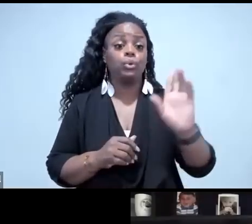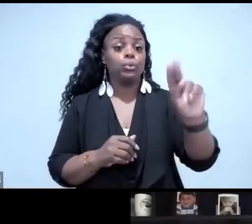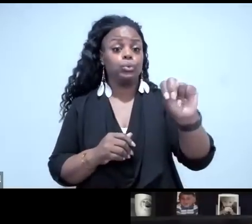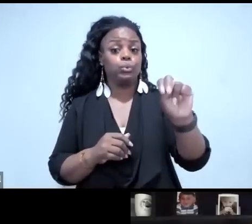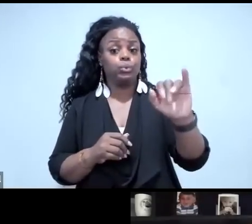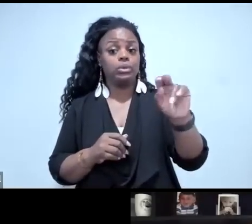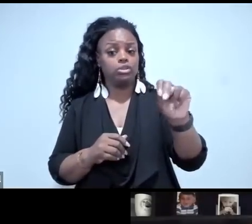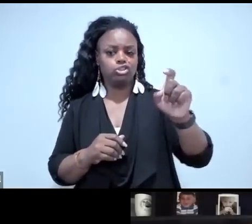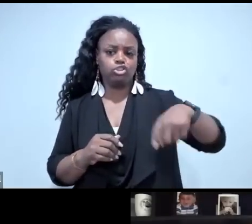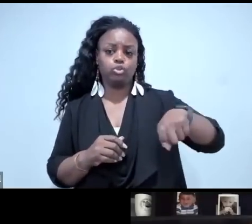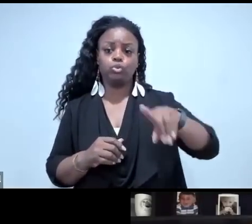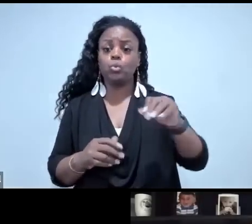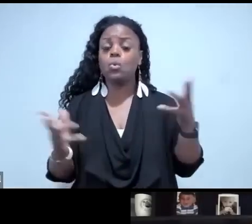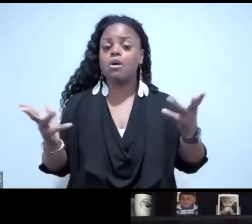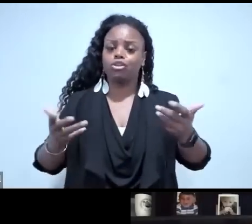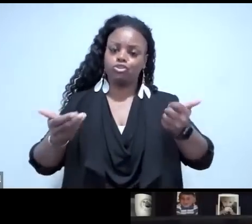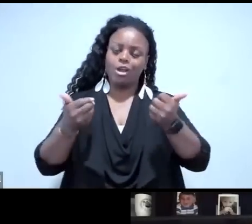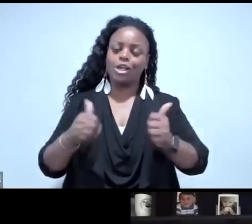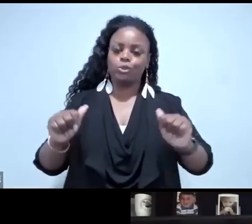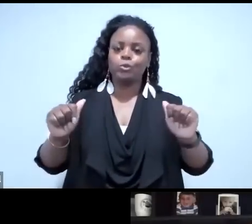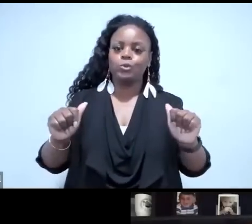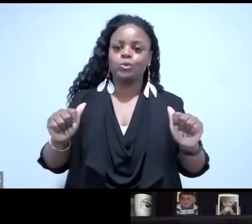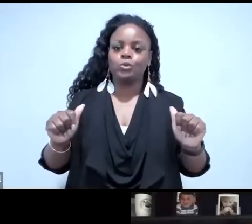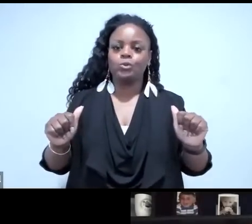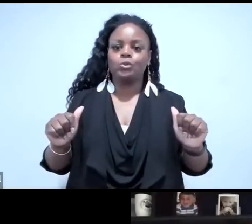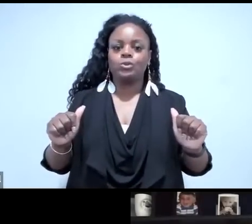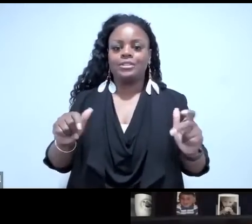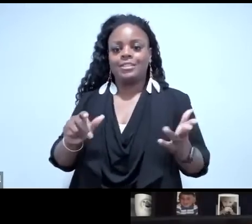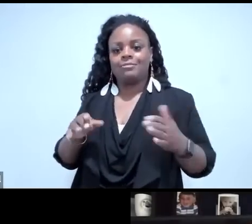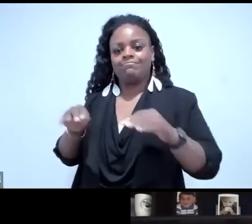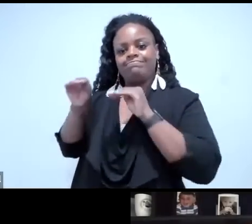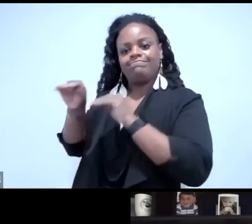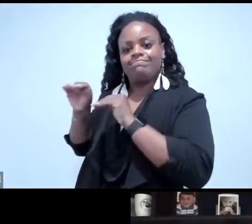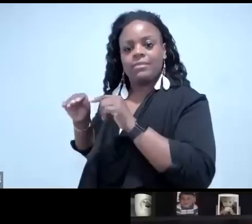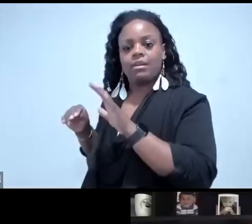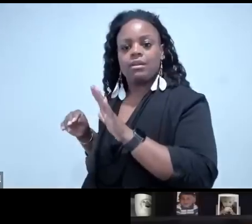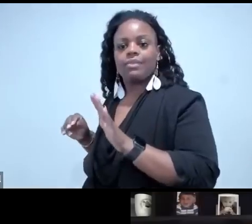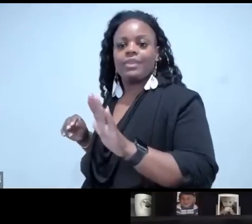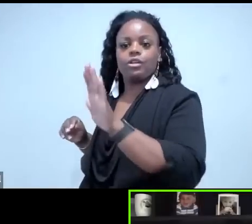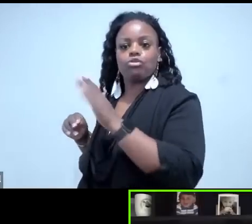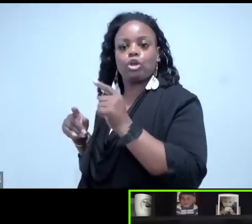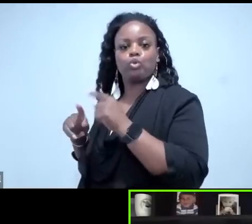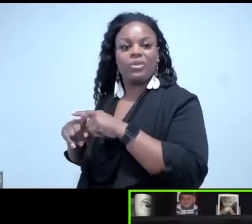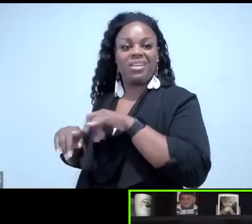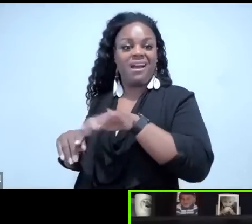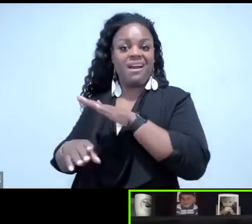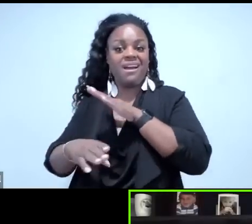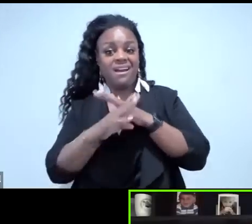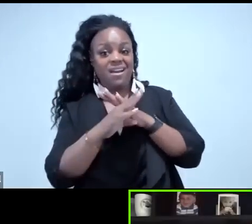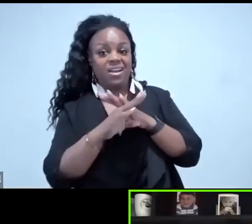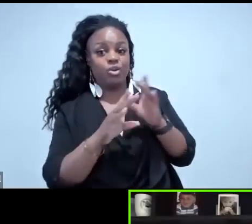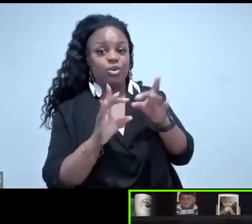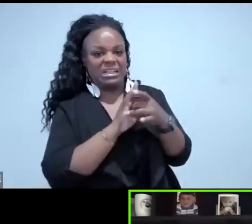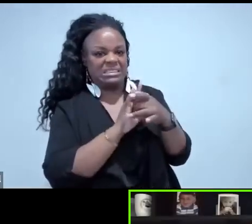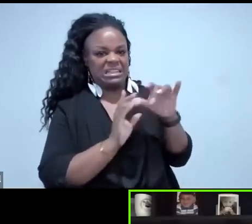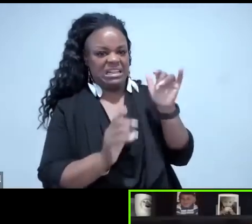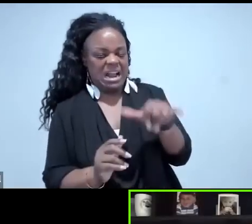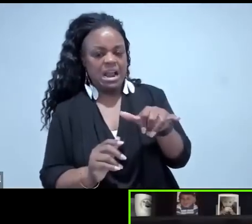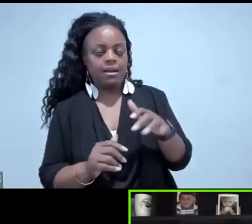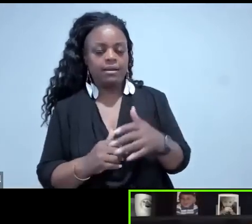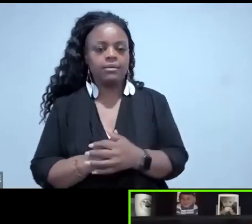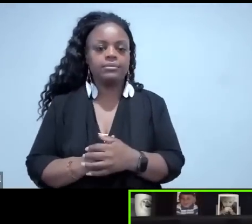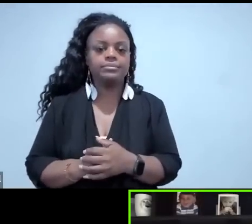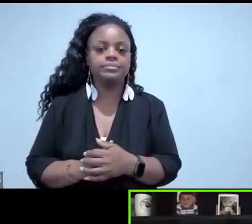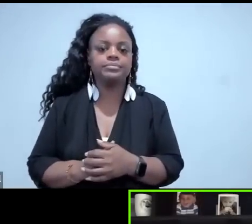huge anti-union effort by so many companies in corporate America? Look, what we have to do is we have to build worker